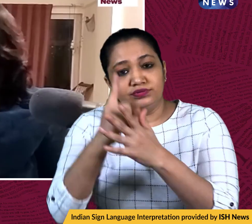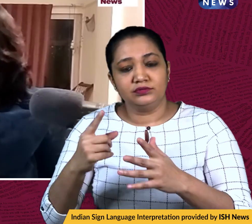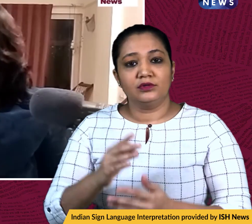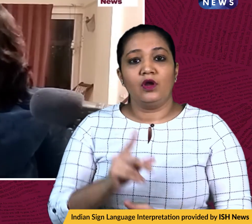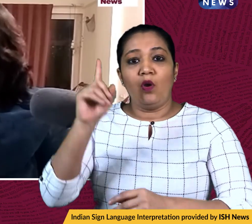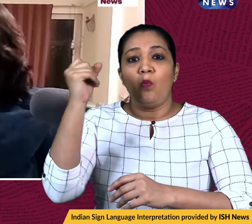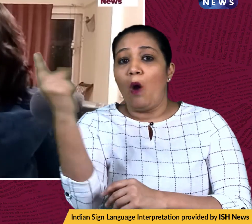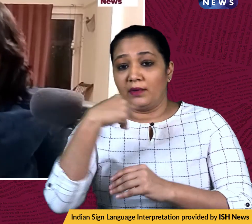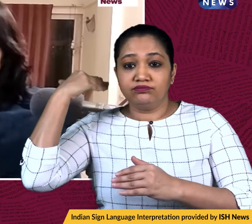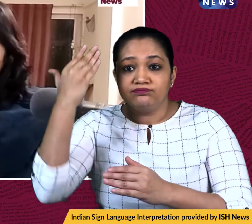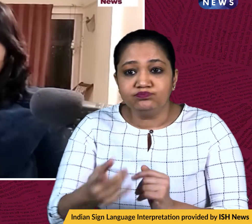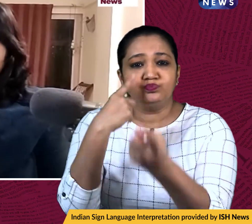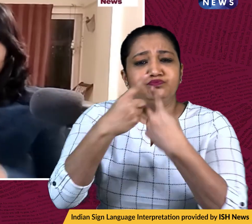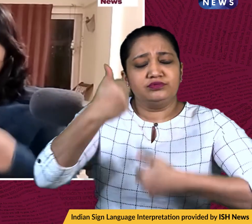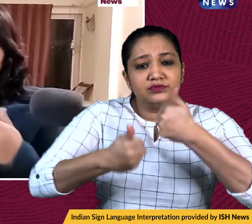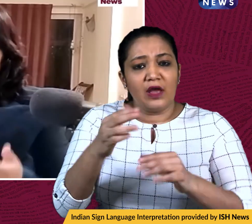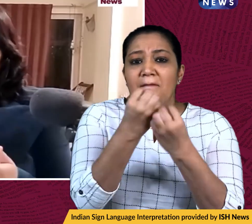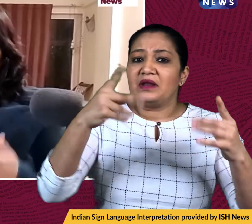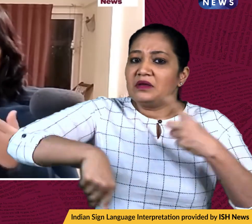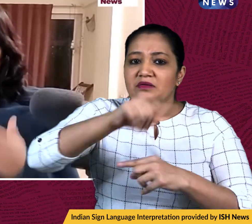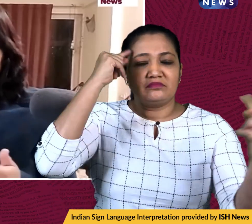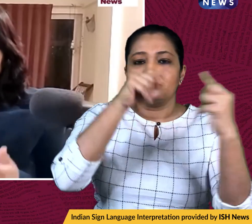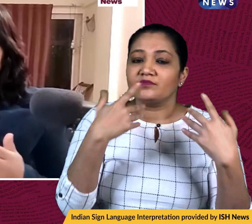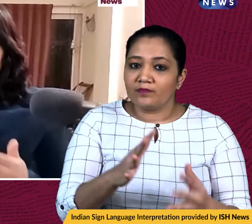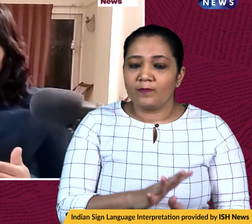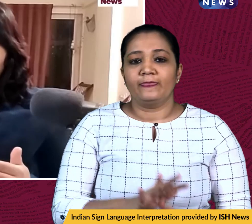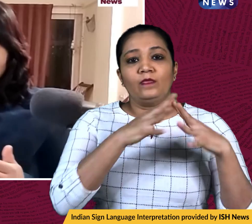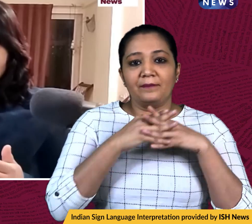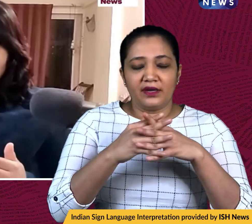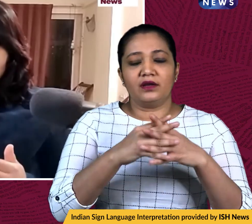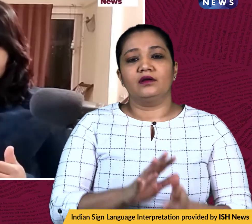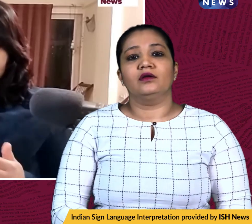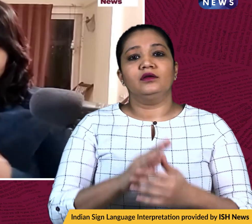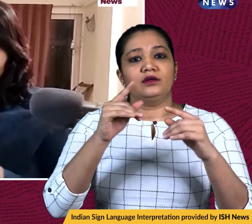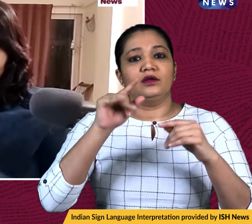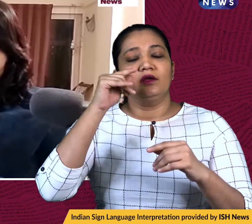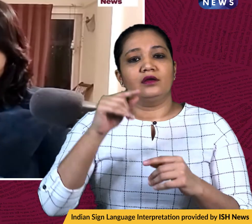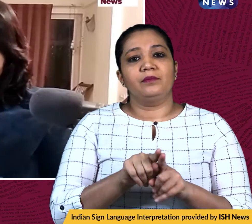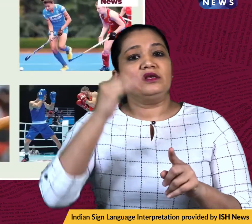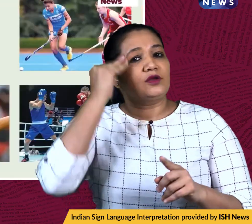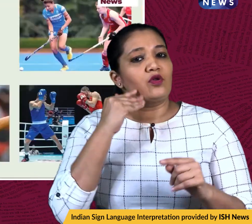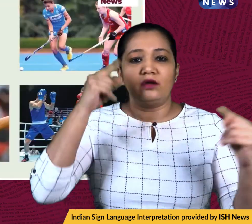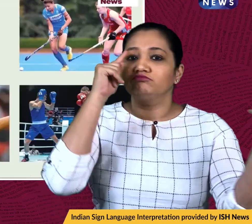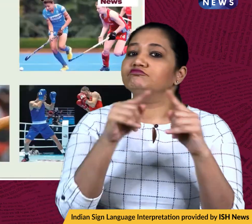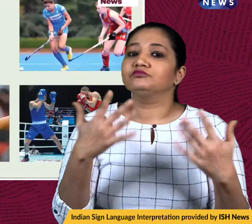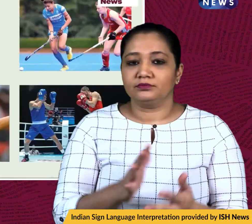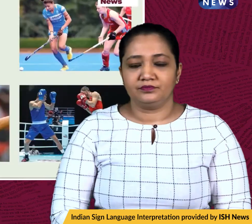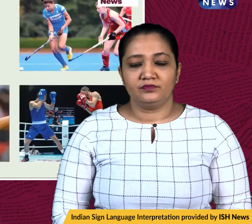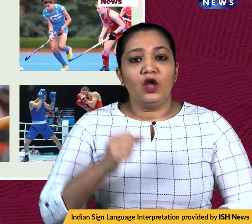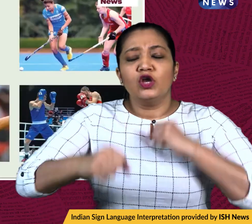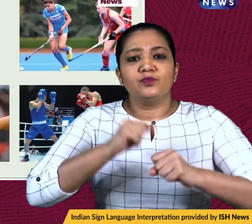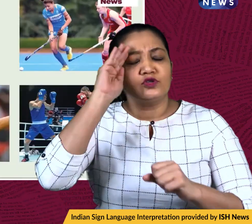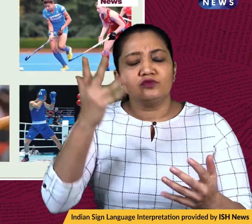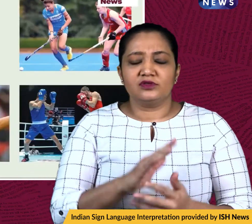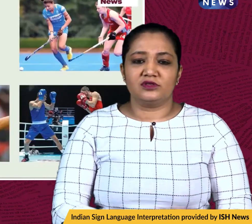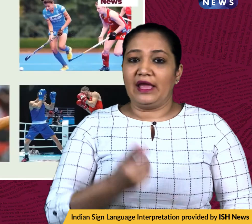in the last 1 month, which has been condemned by several nations, including the US and South Korea. On to sports news right now. The story